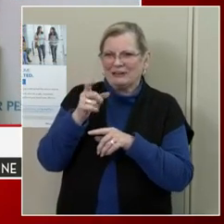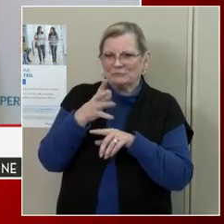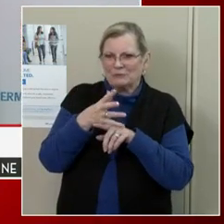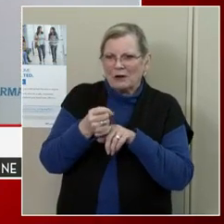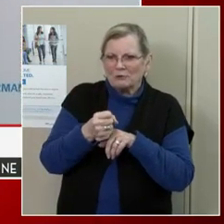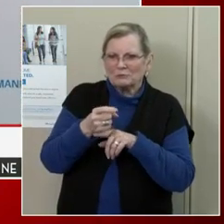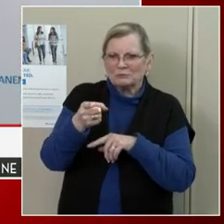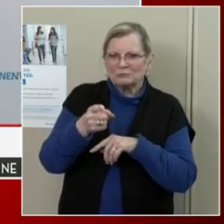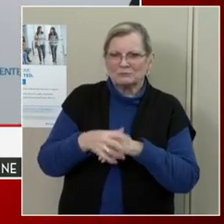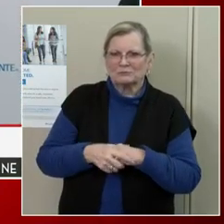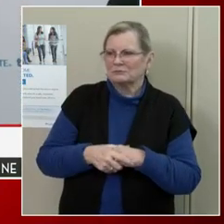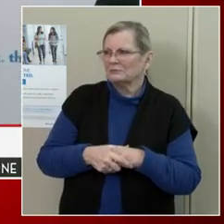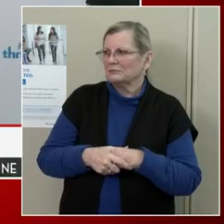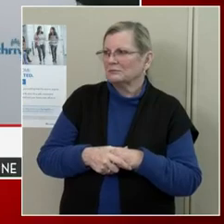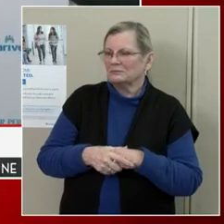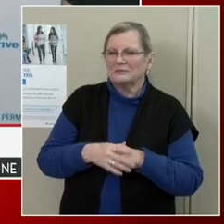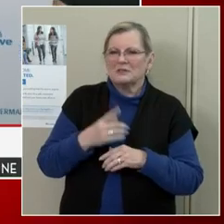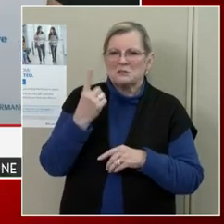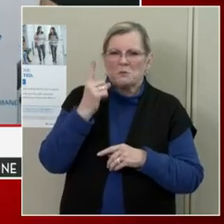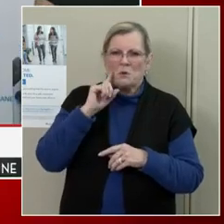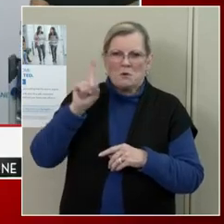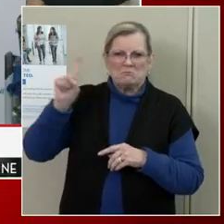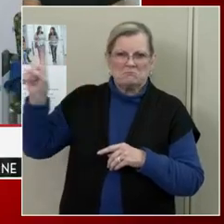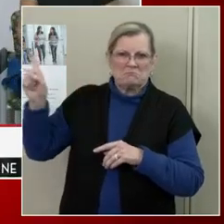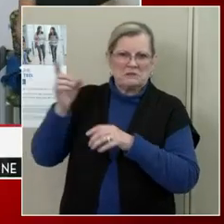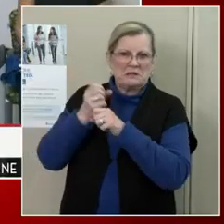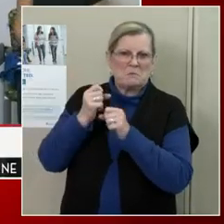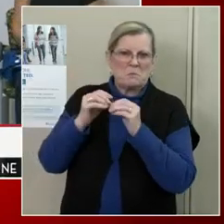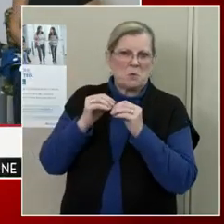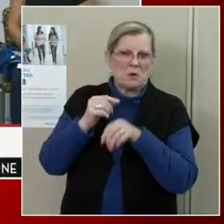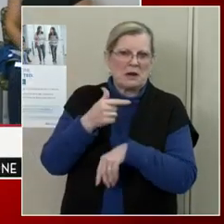Yeah, the ones that came with the manufacturer don't work.